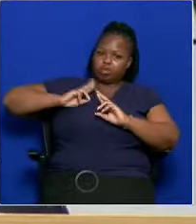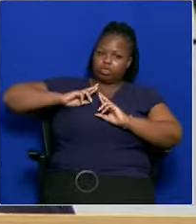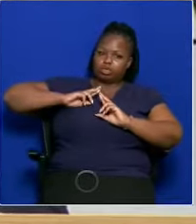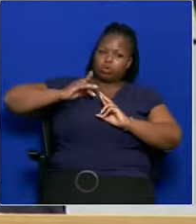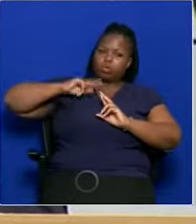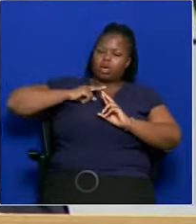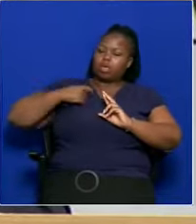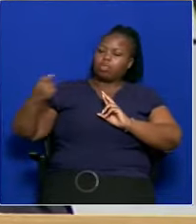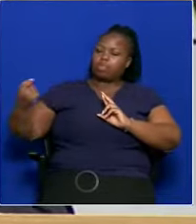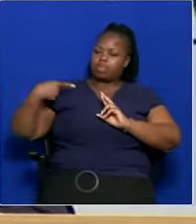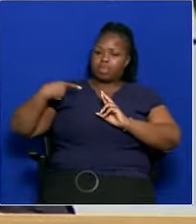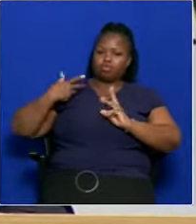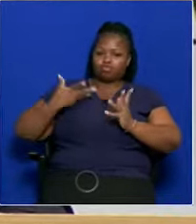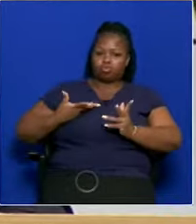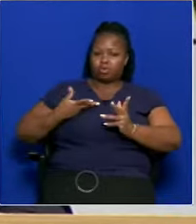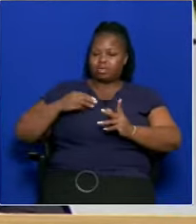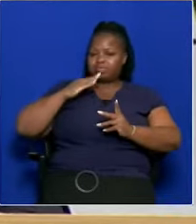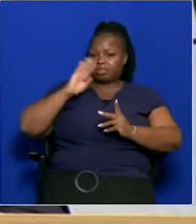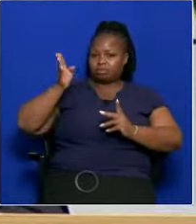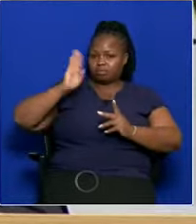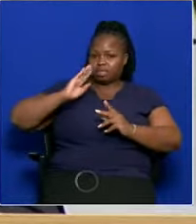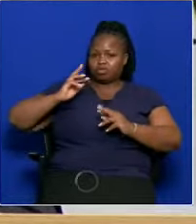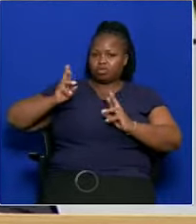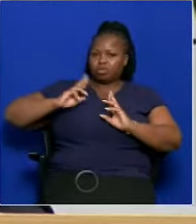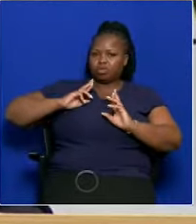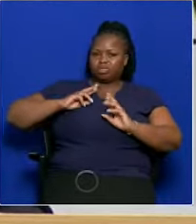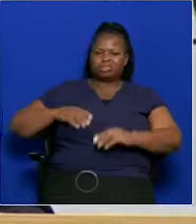this? Yeah, it is like